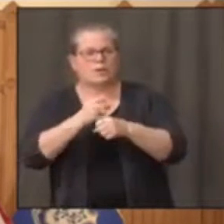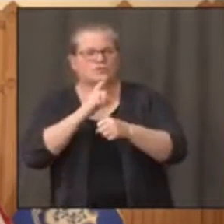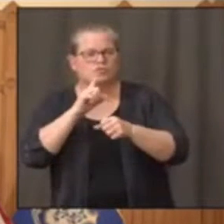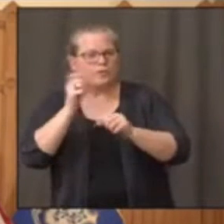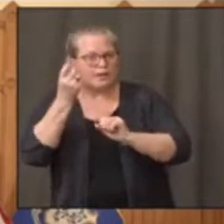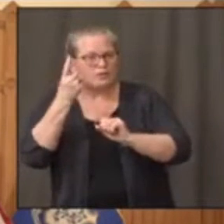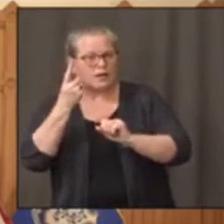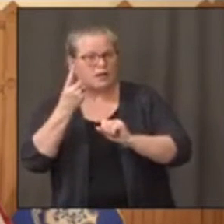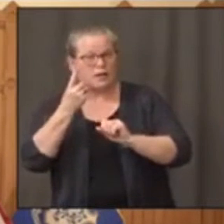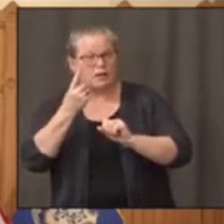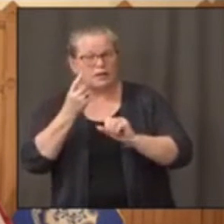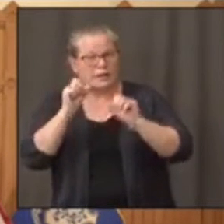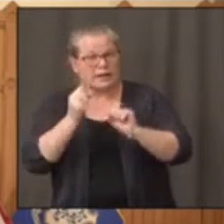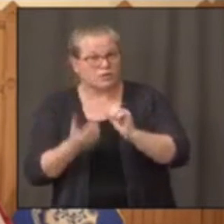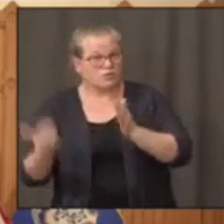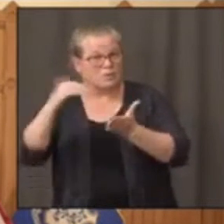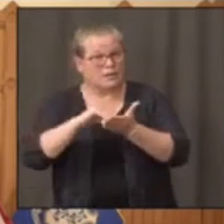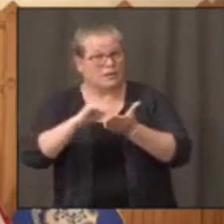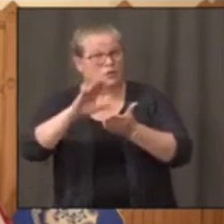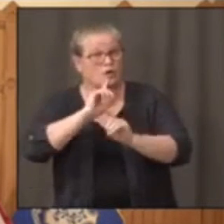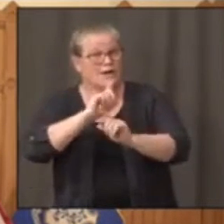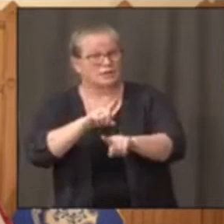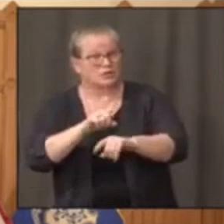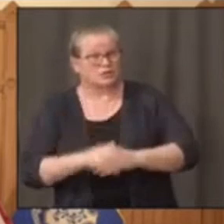If you can get your feedback.